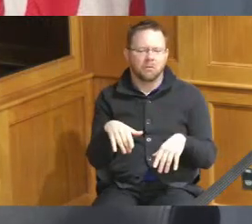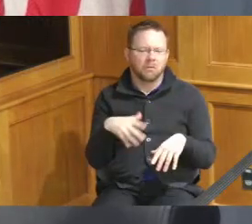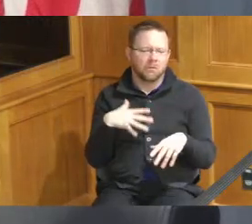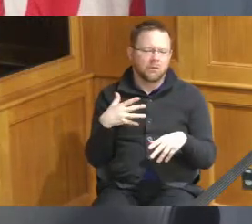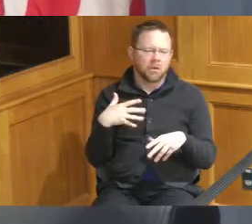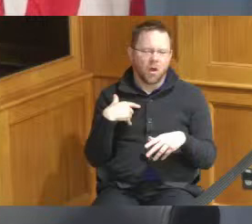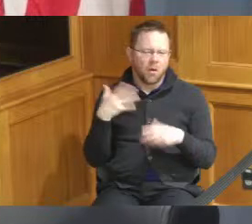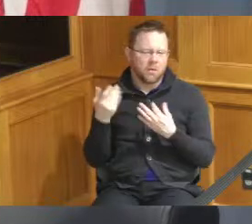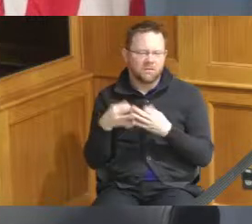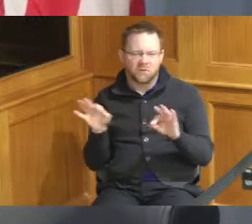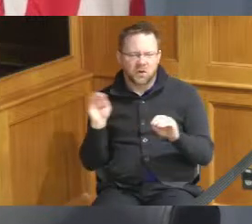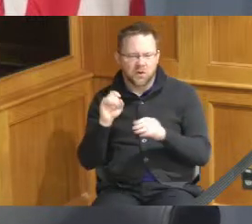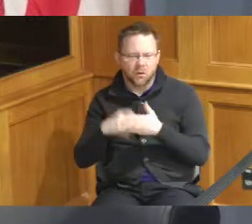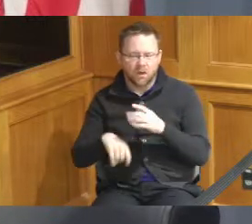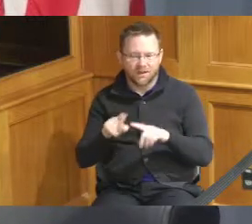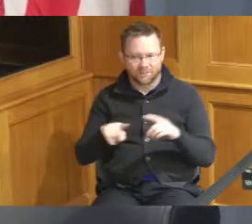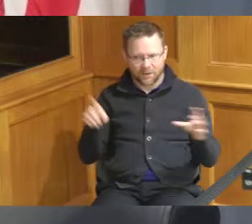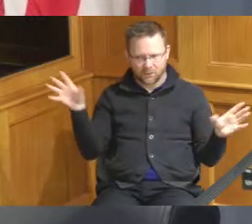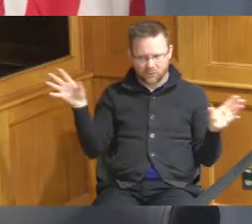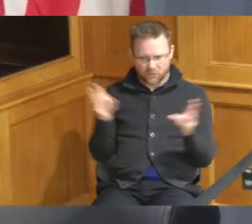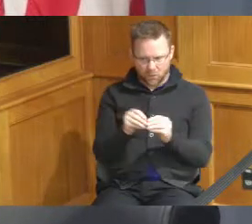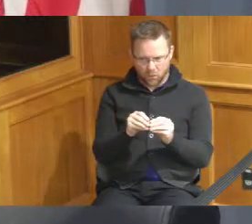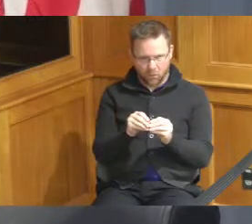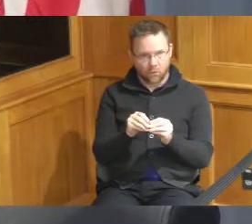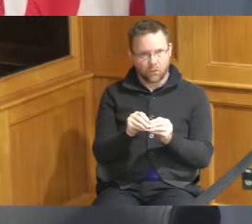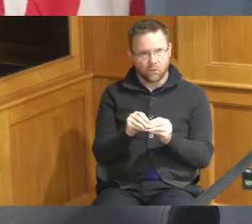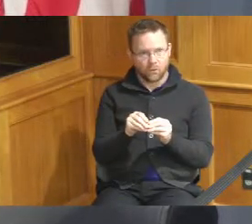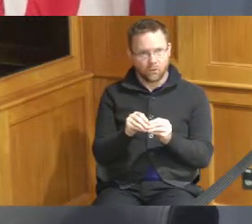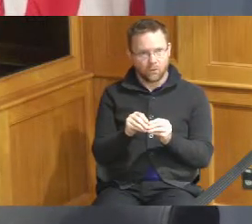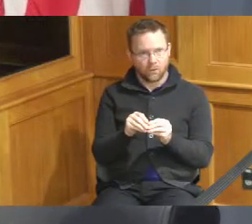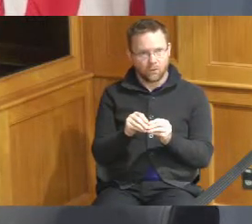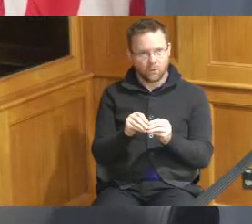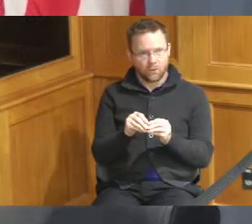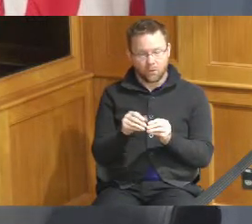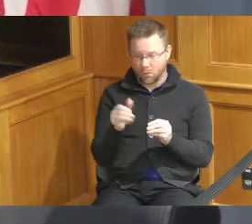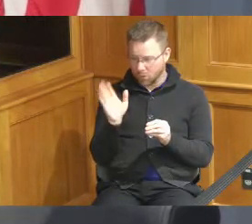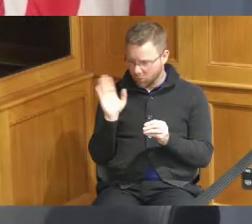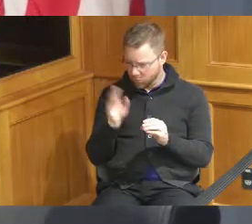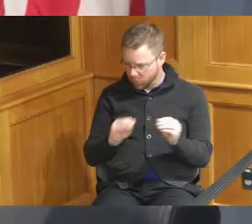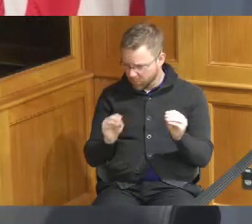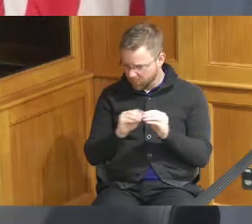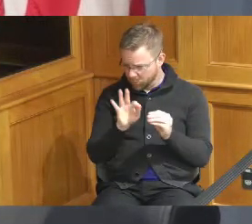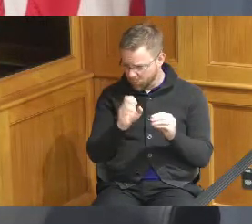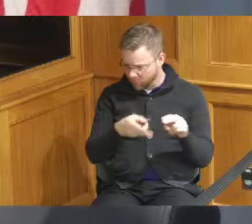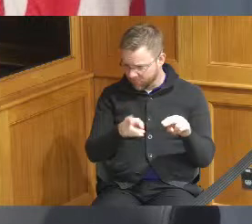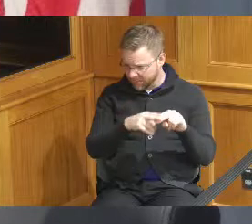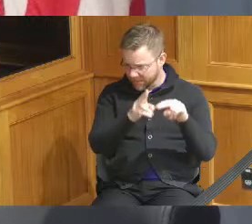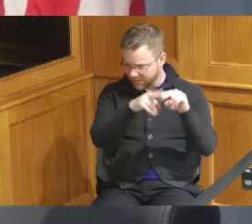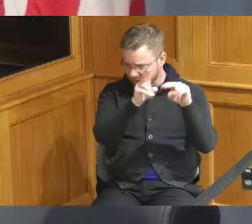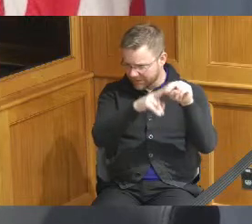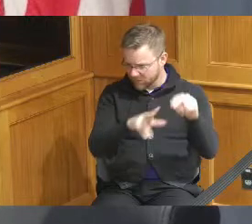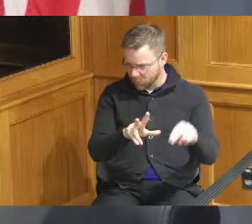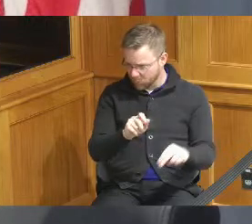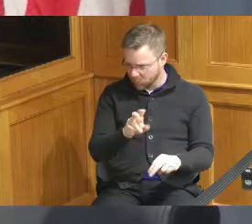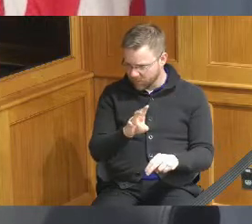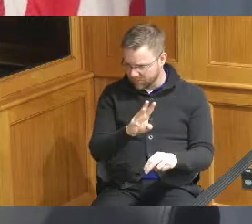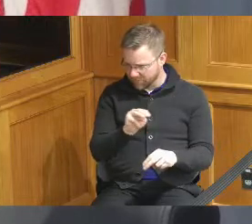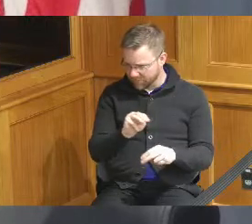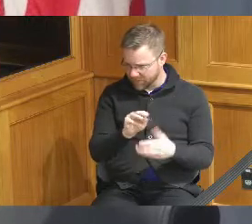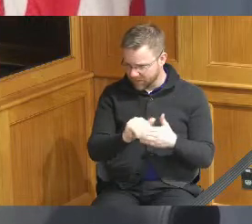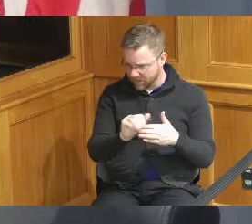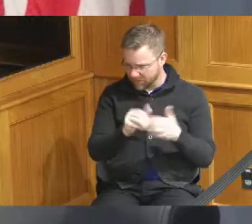out." But total of this, or is there any more fees that would go to them besides $3.75